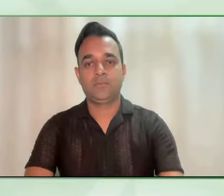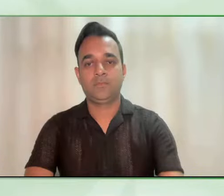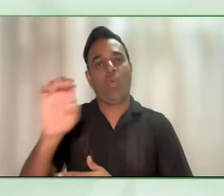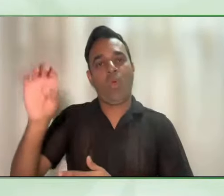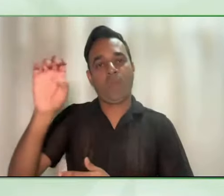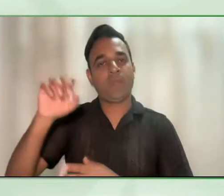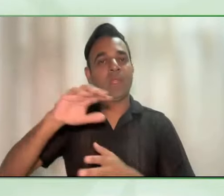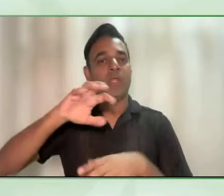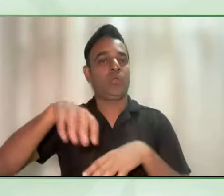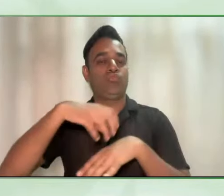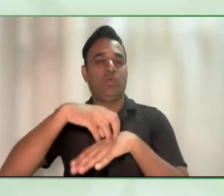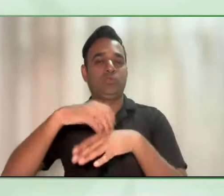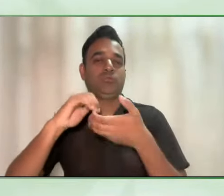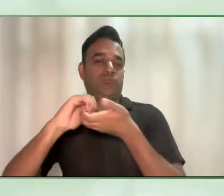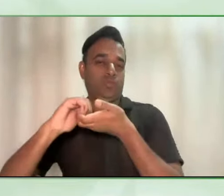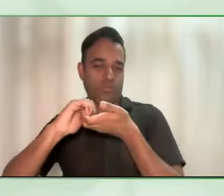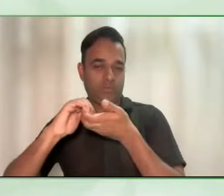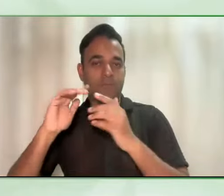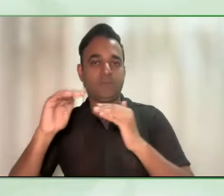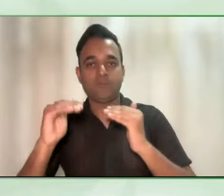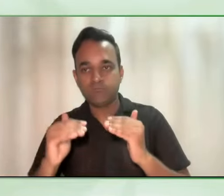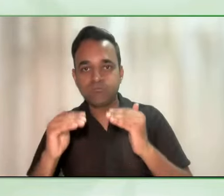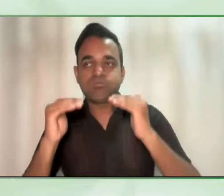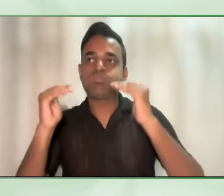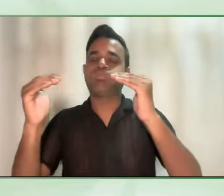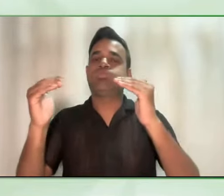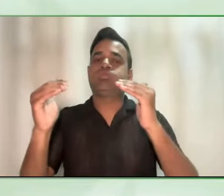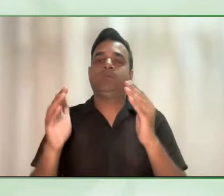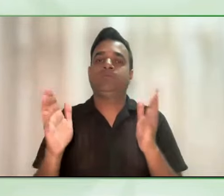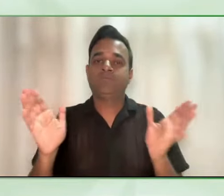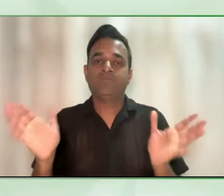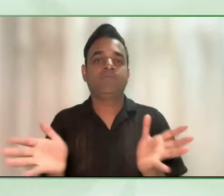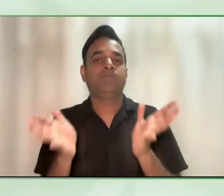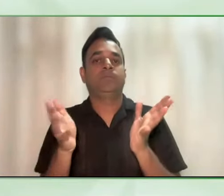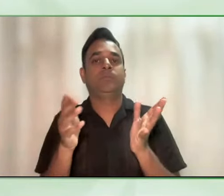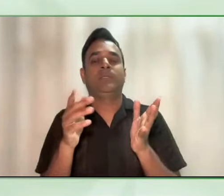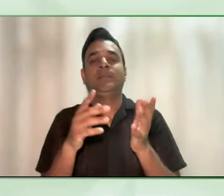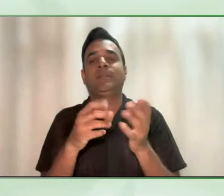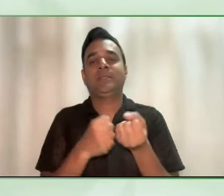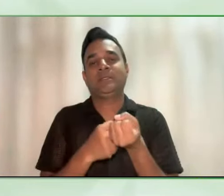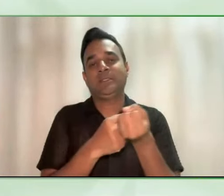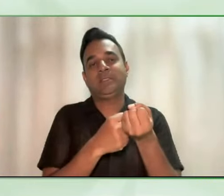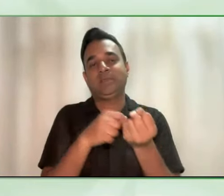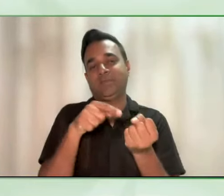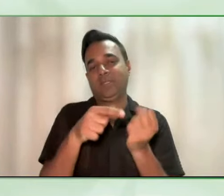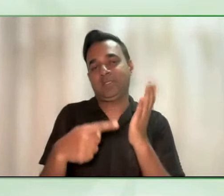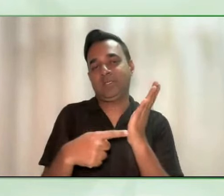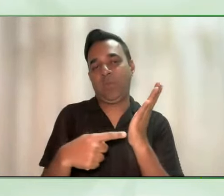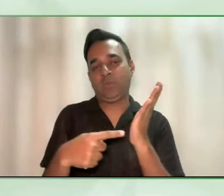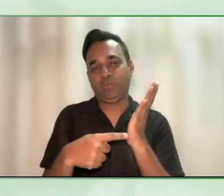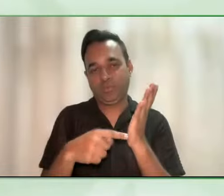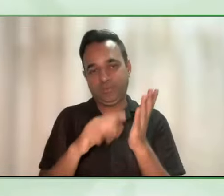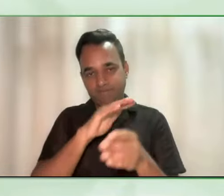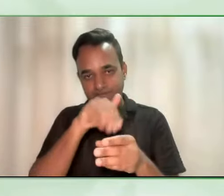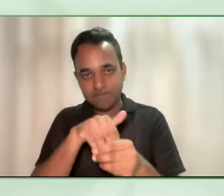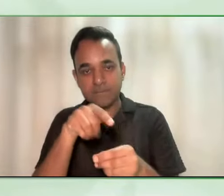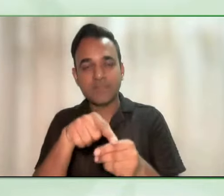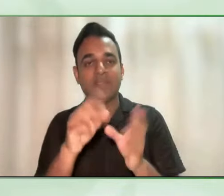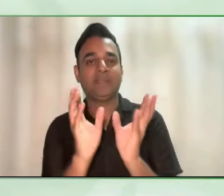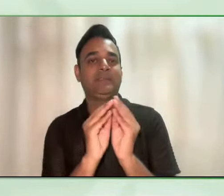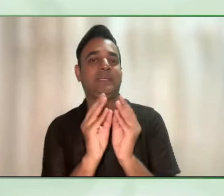session. Today we're going to talk about digital skills, the digital skills of people that work in work integration,